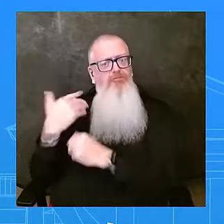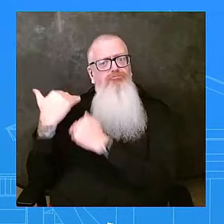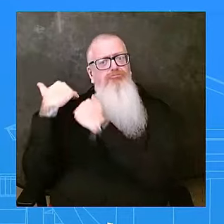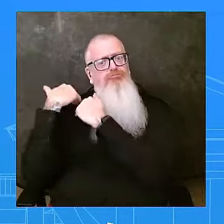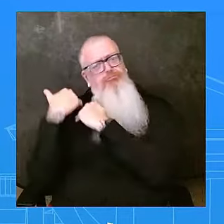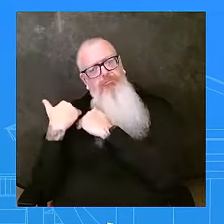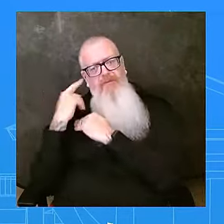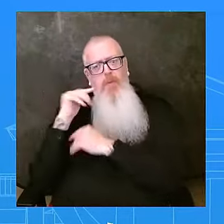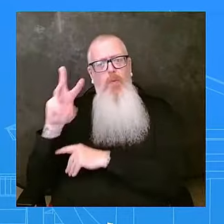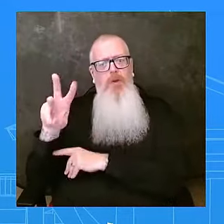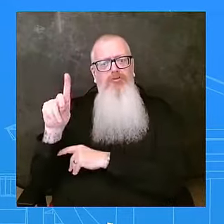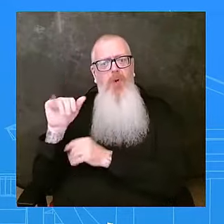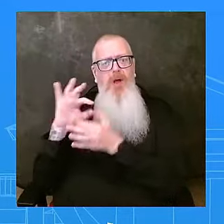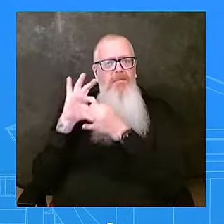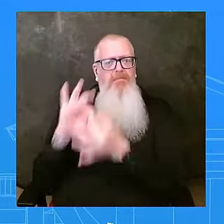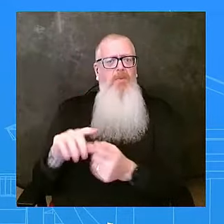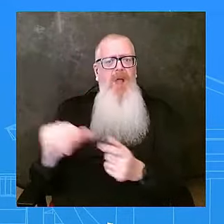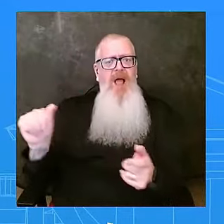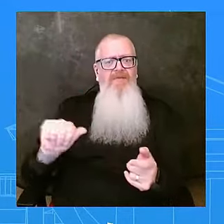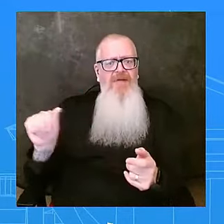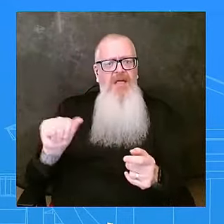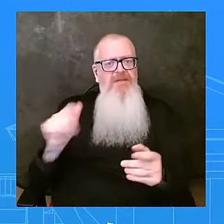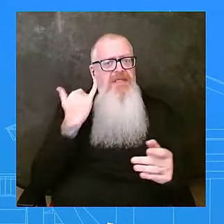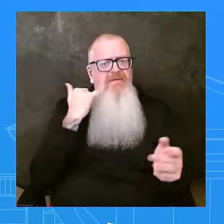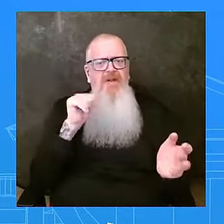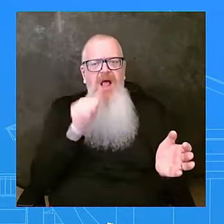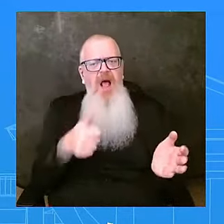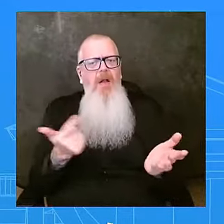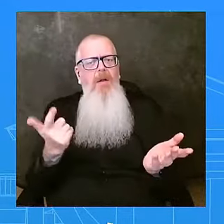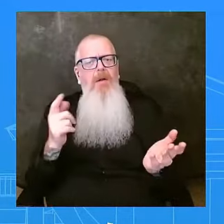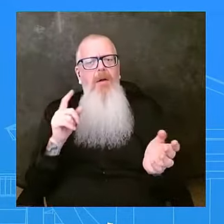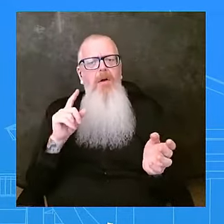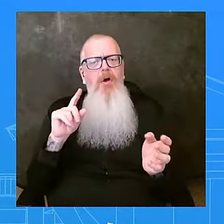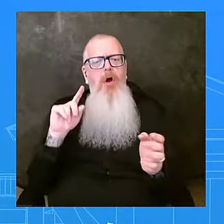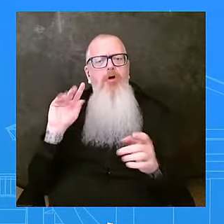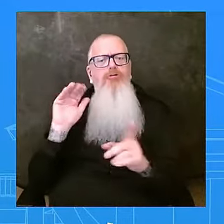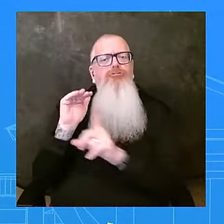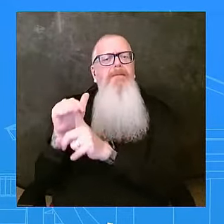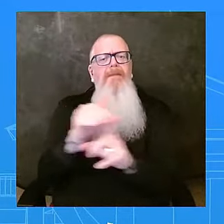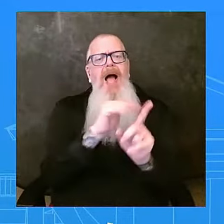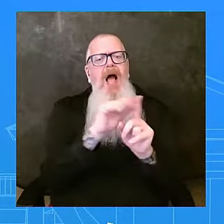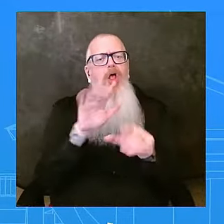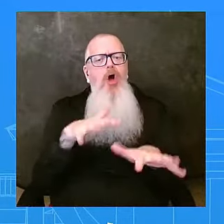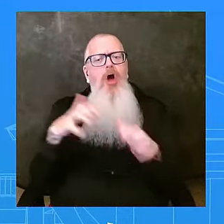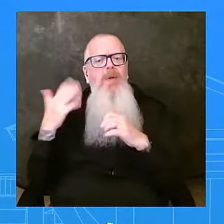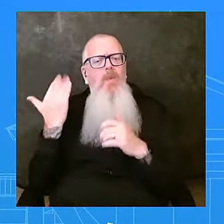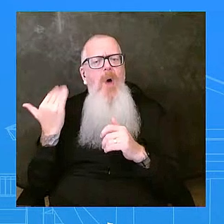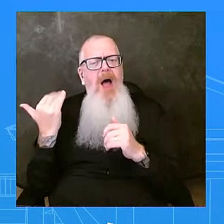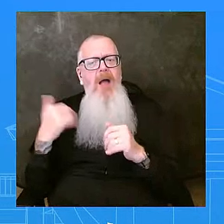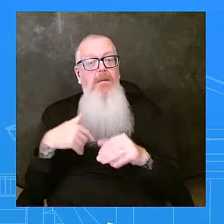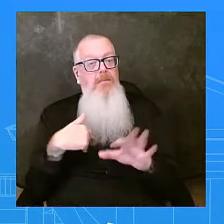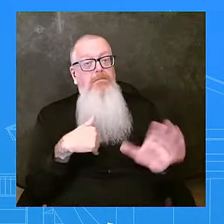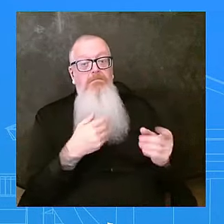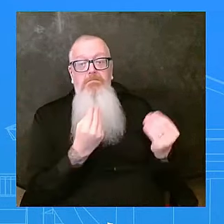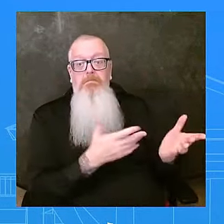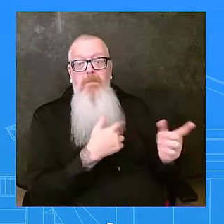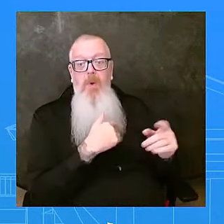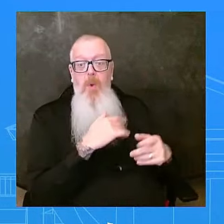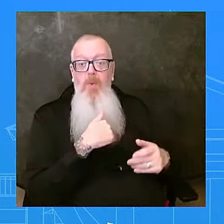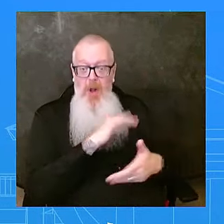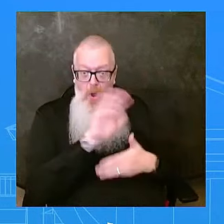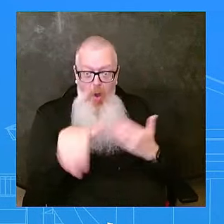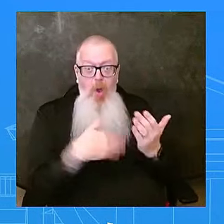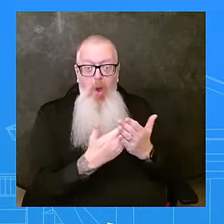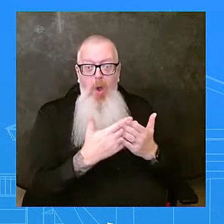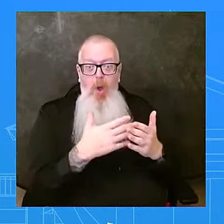Afghanistan? And if not, remind the audience why not. We have all held ourselves accountable for the progress of the